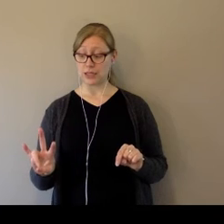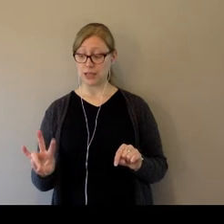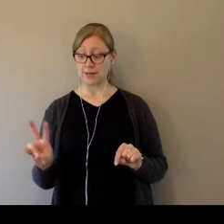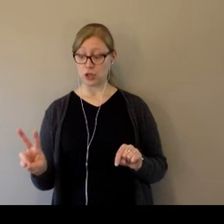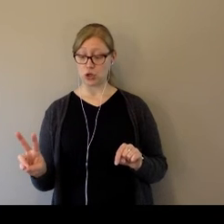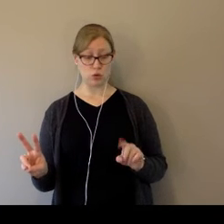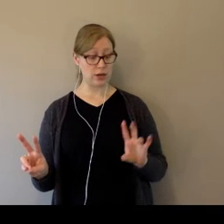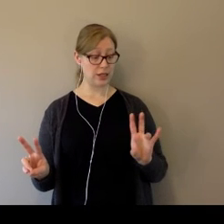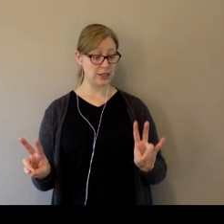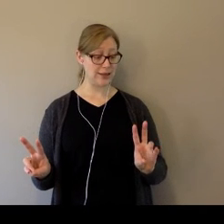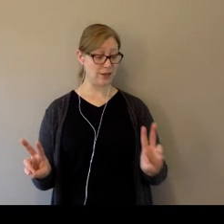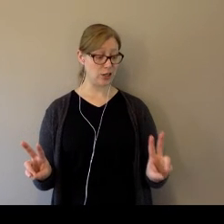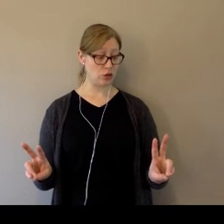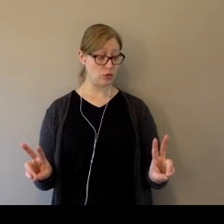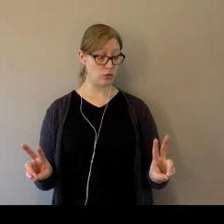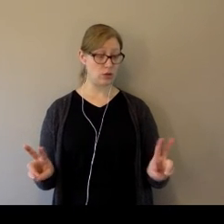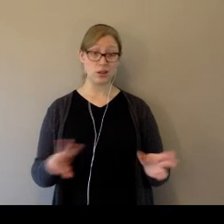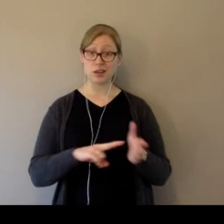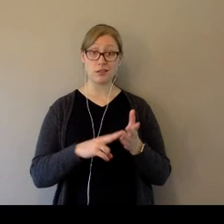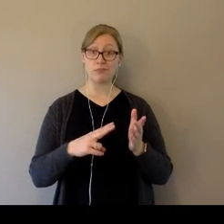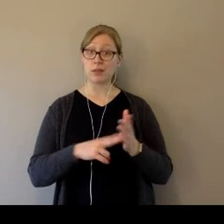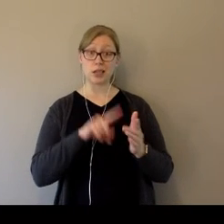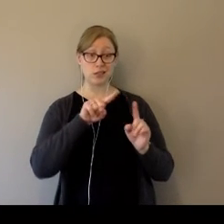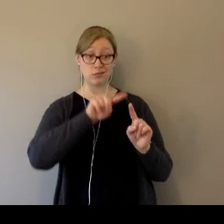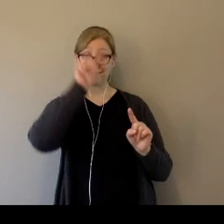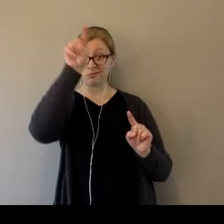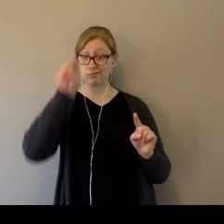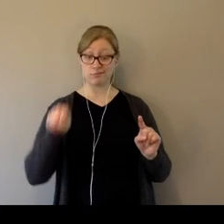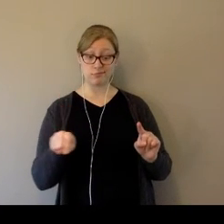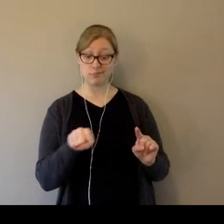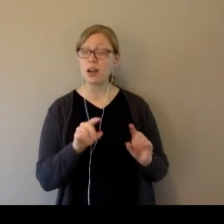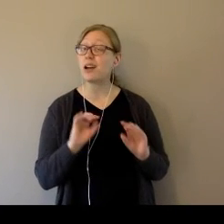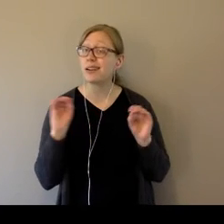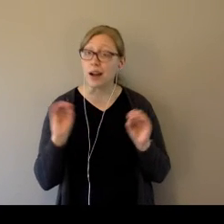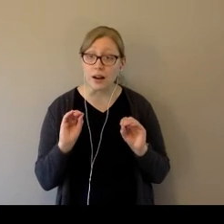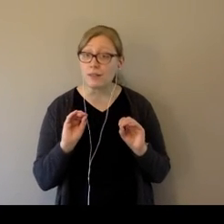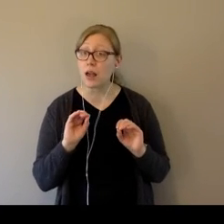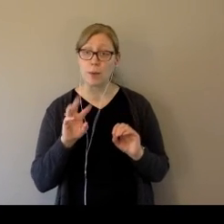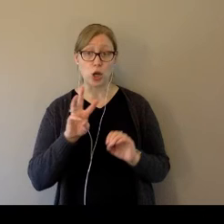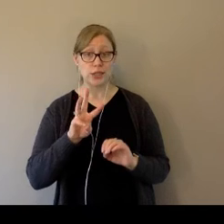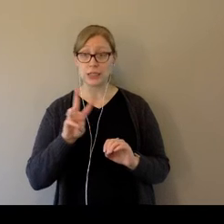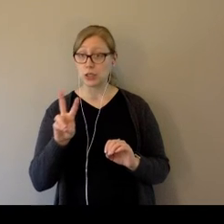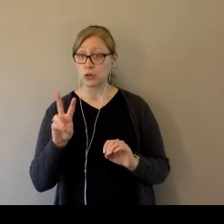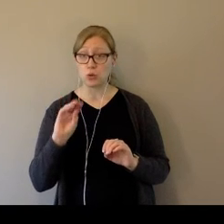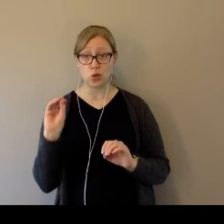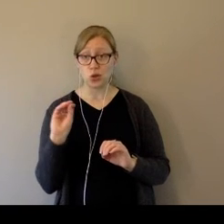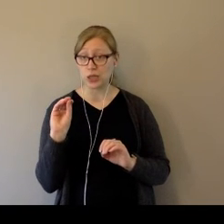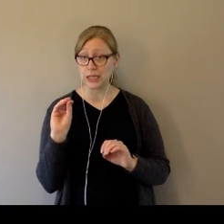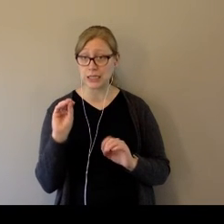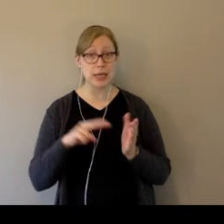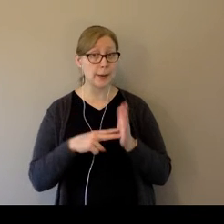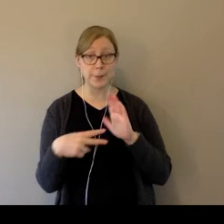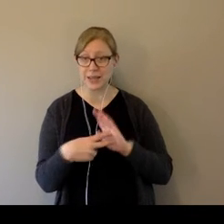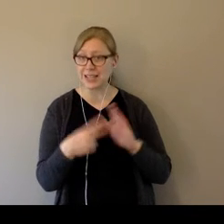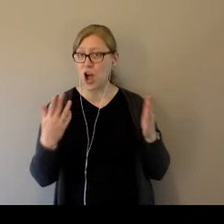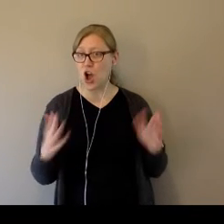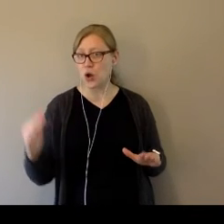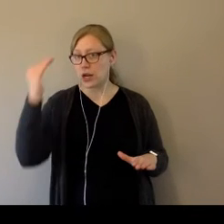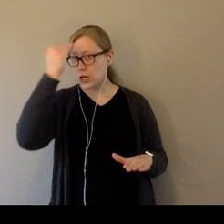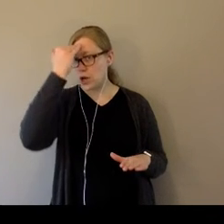there a 62 degree angle. So I don't have to do any more work. I can just say they are not